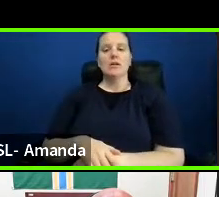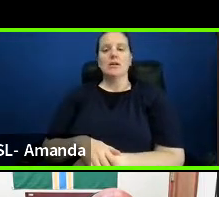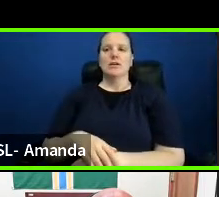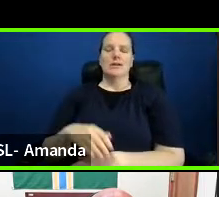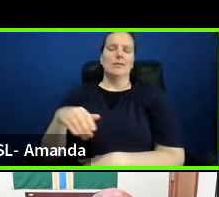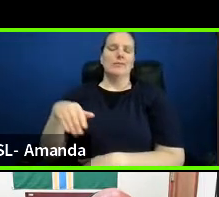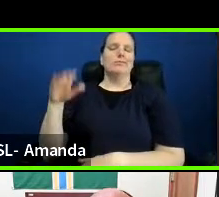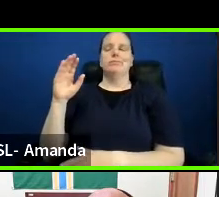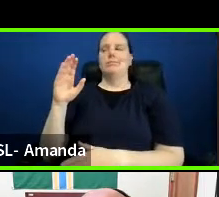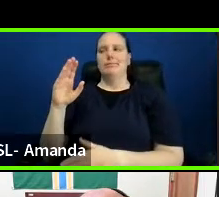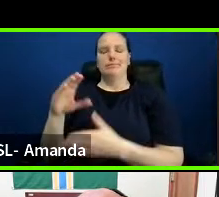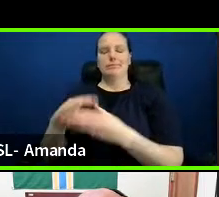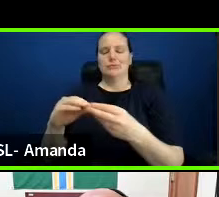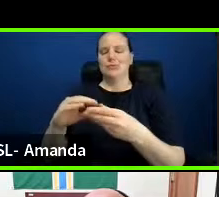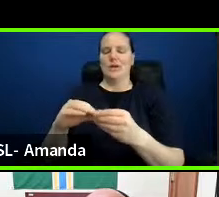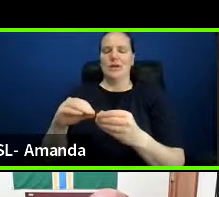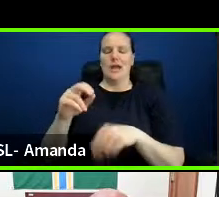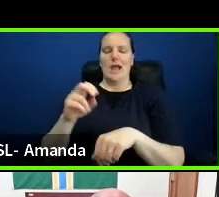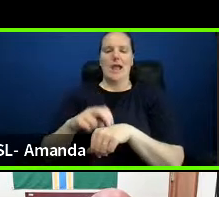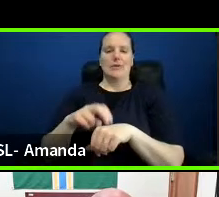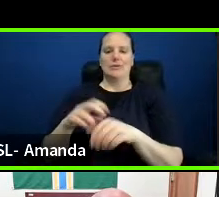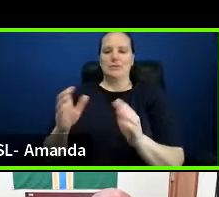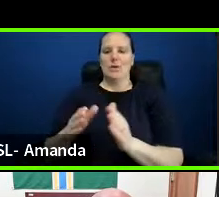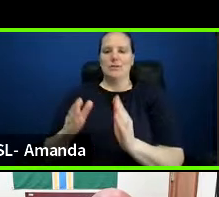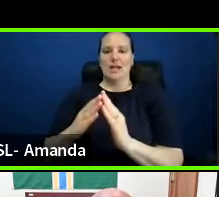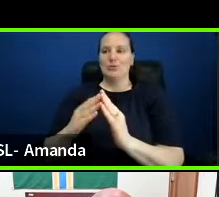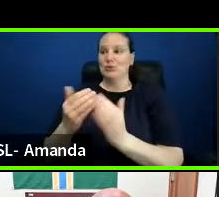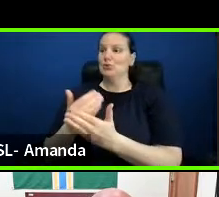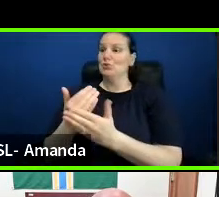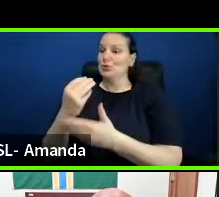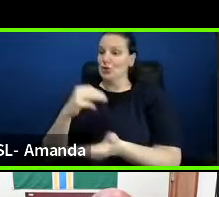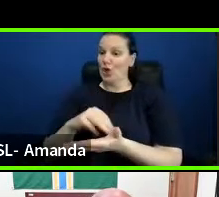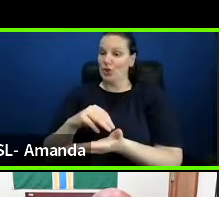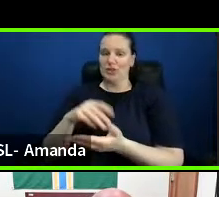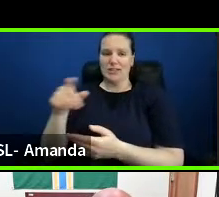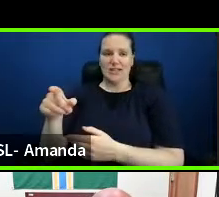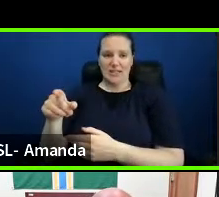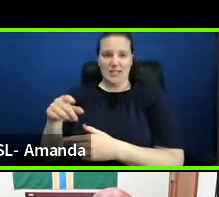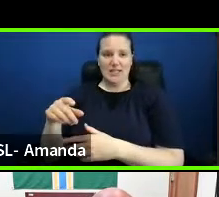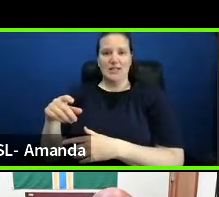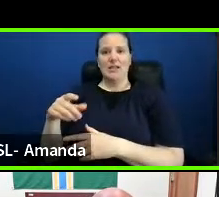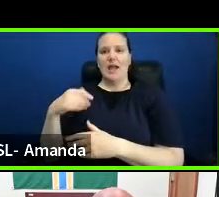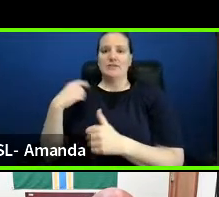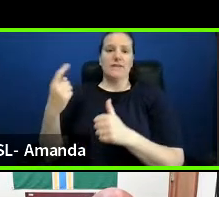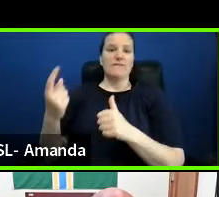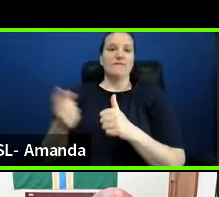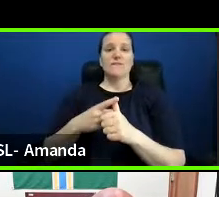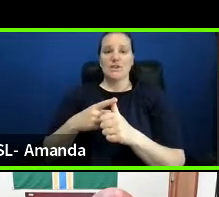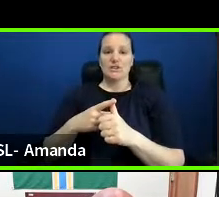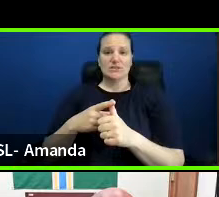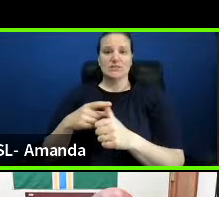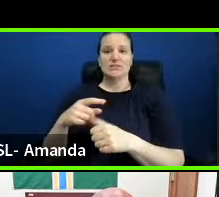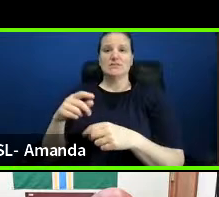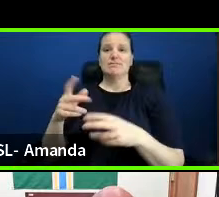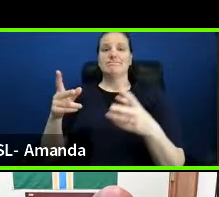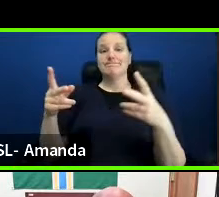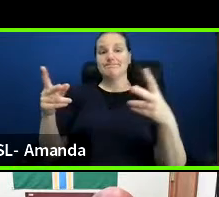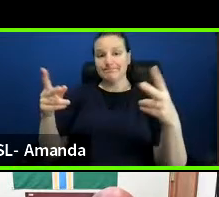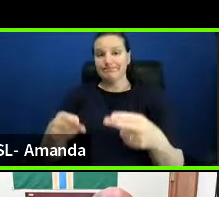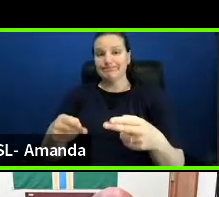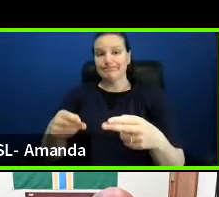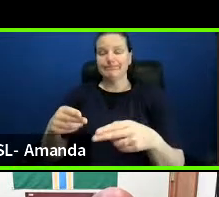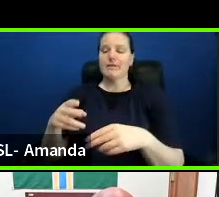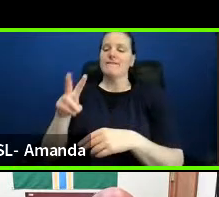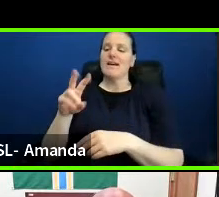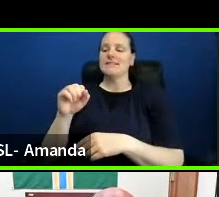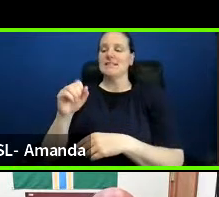town in Idaho and we've just gotten a new doctor. And he performed his first vasectomy on my father, which